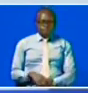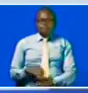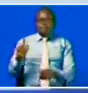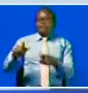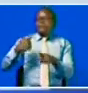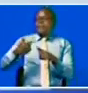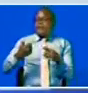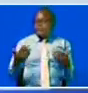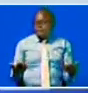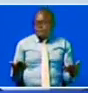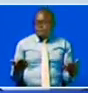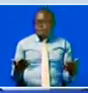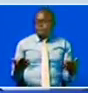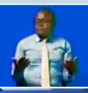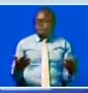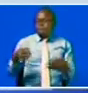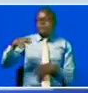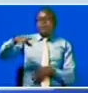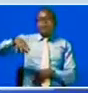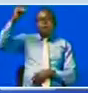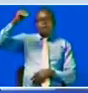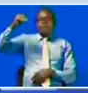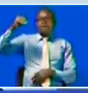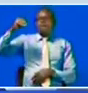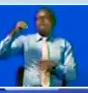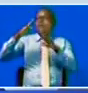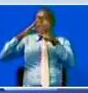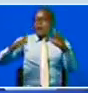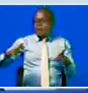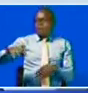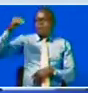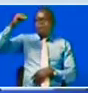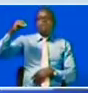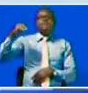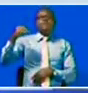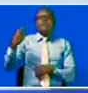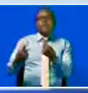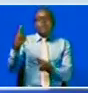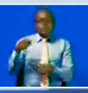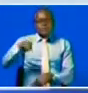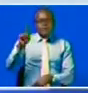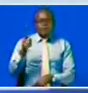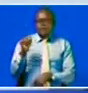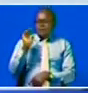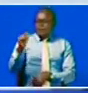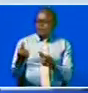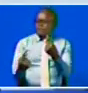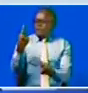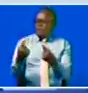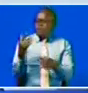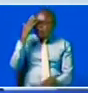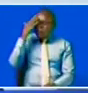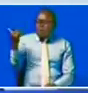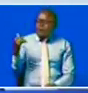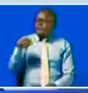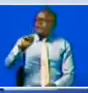then the lights were switched off by the cook. We had to ask the cook why he